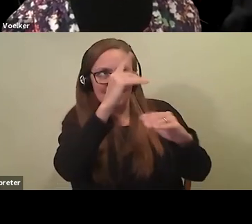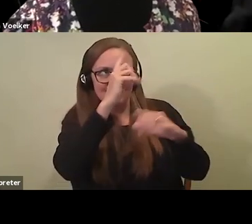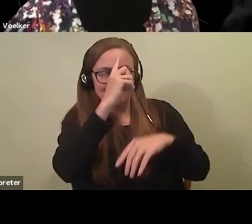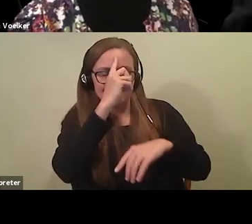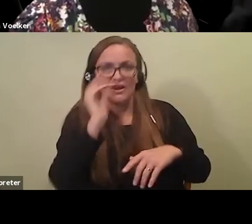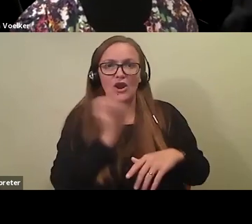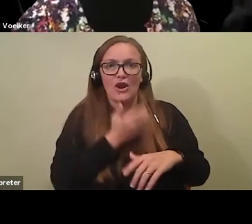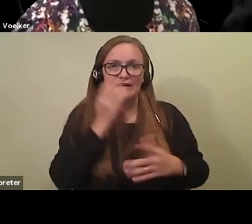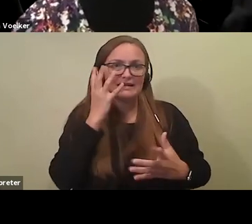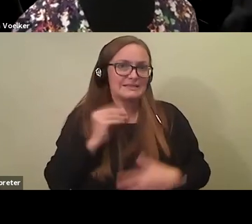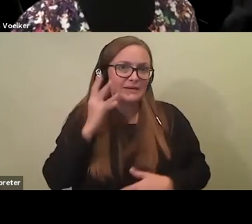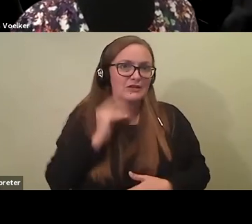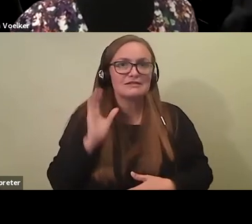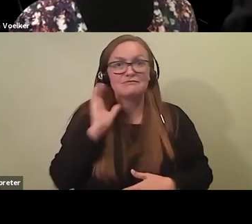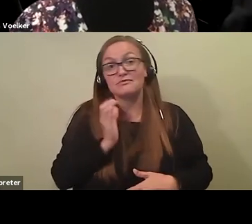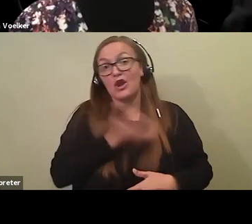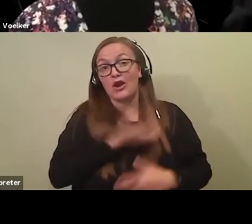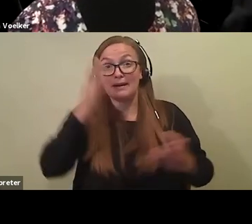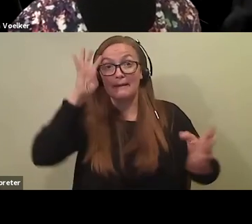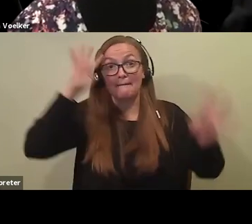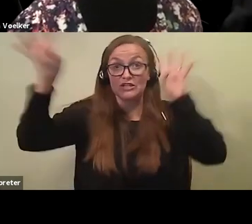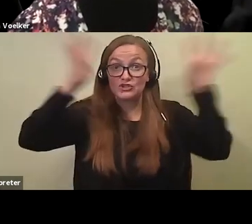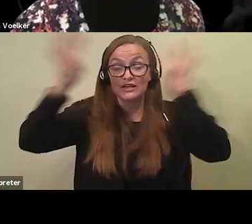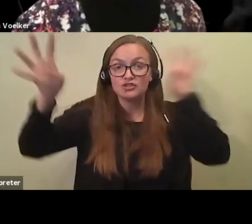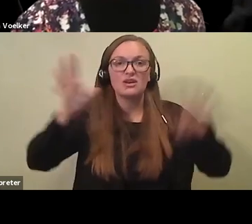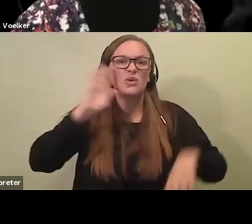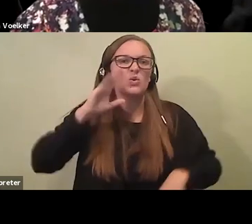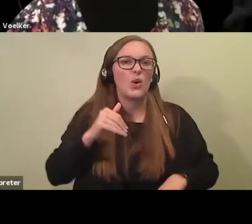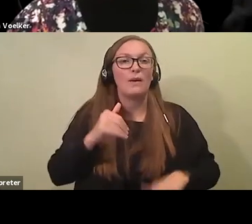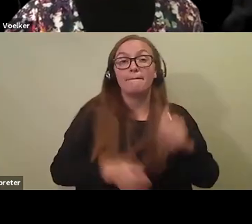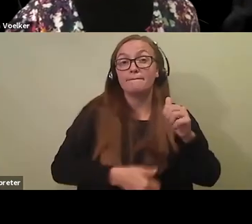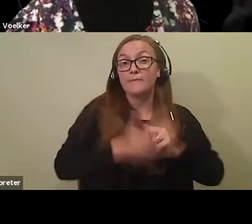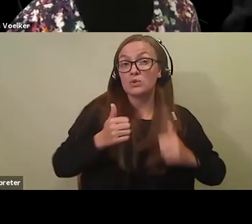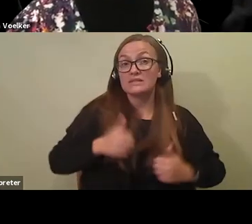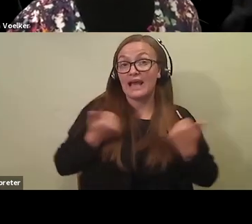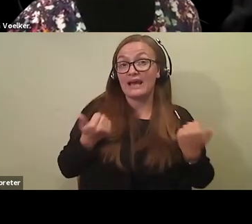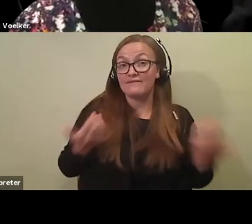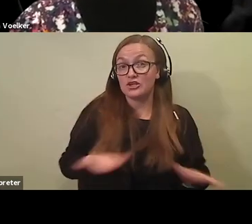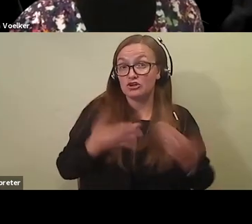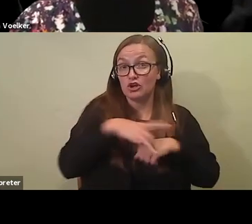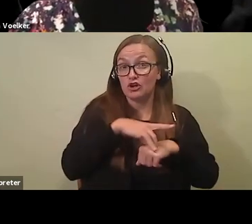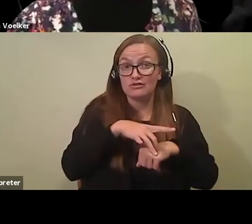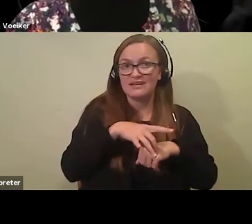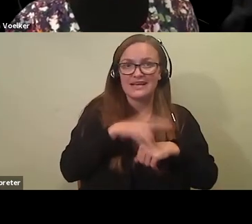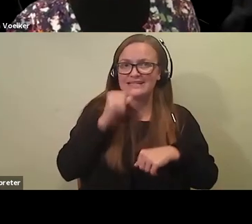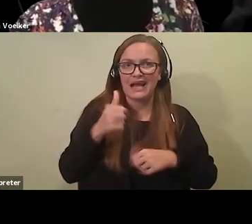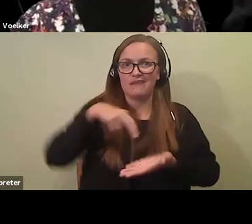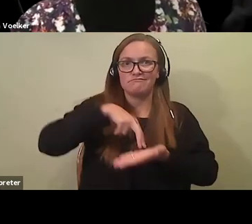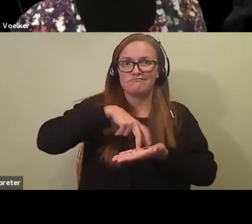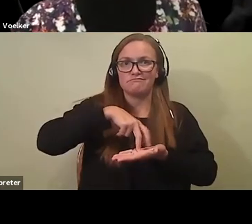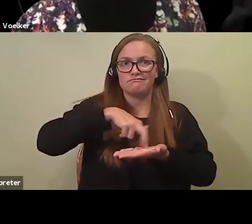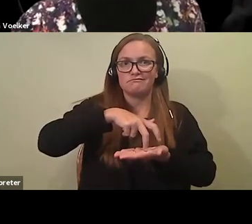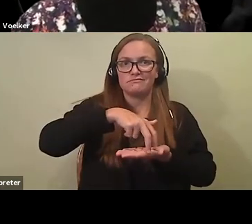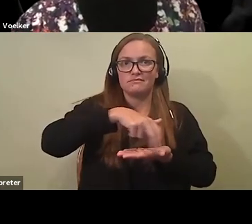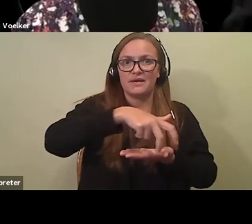imagination. If you look on the Earth, most life is not bipedal. Most life on the Earth has four legs